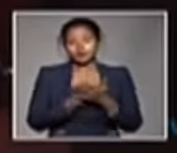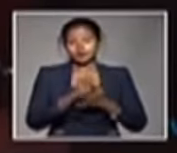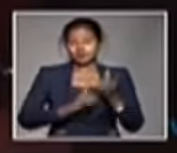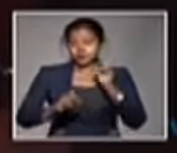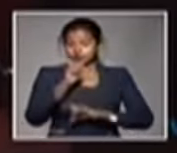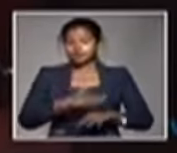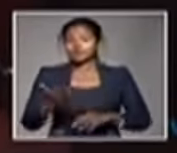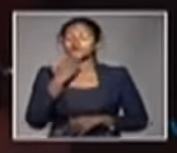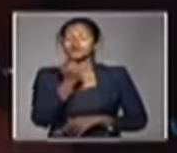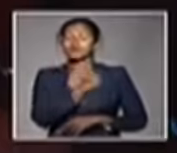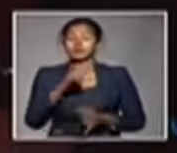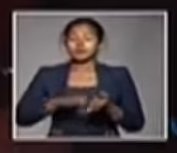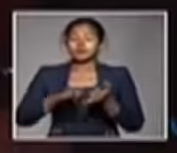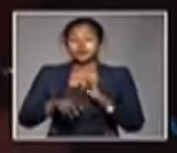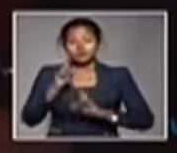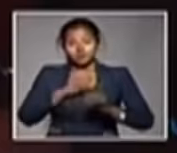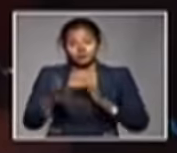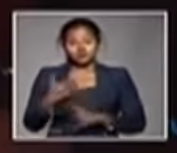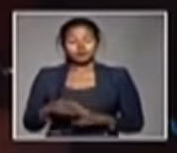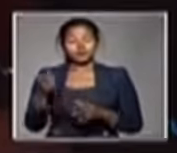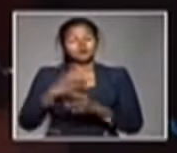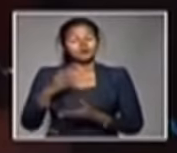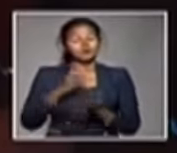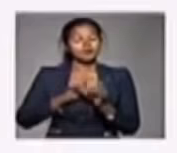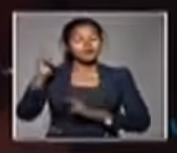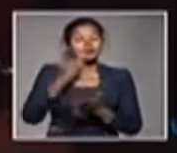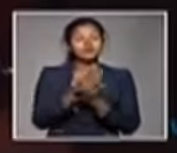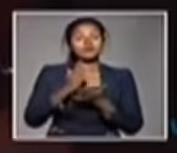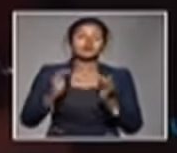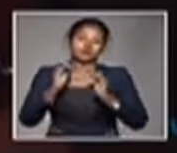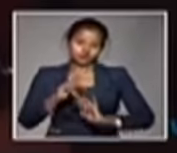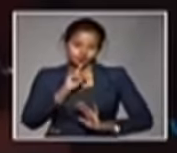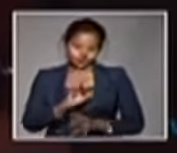State Secretary Pompeo to lift the travel ban on Shavendra Silva.